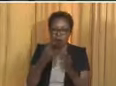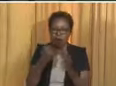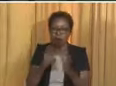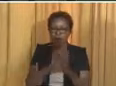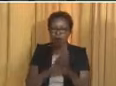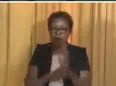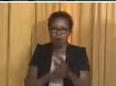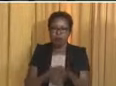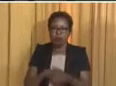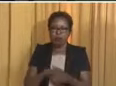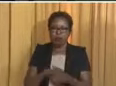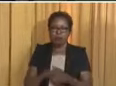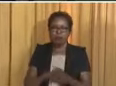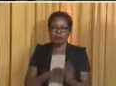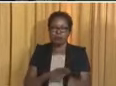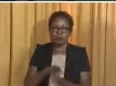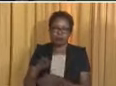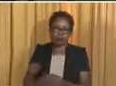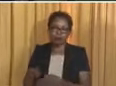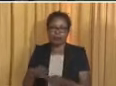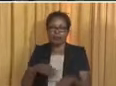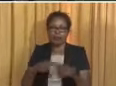move quickly to the next issue,